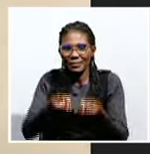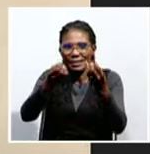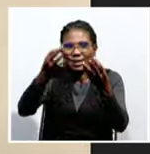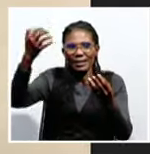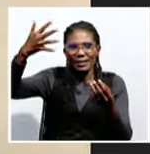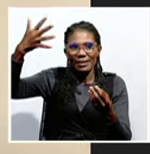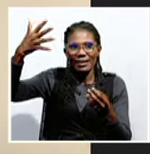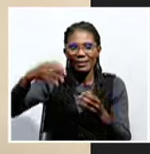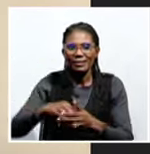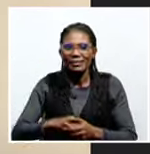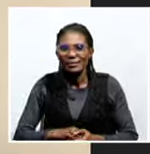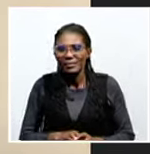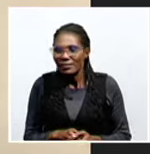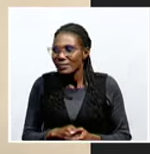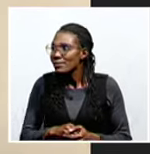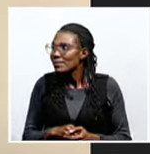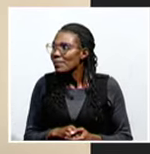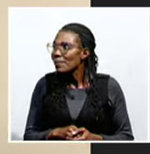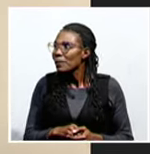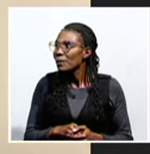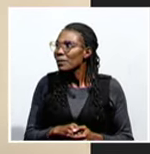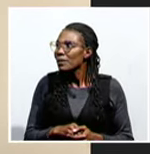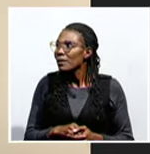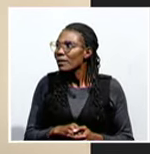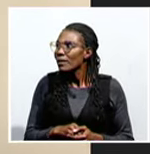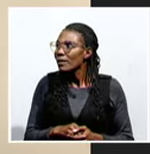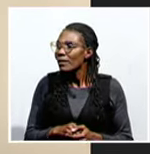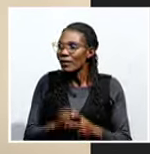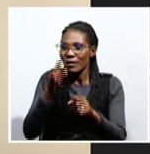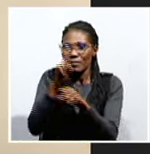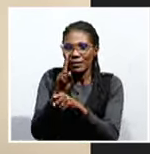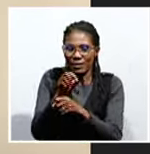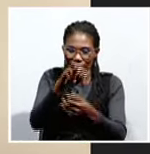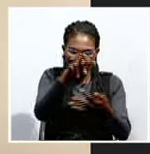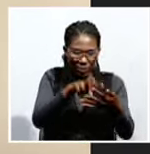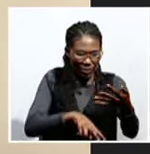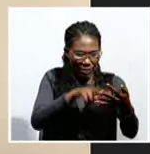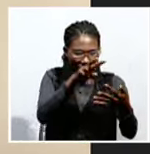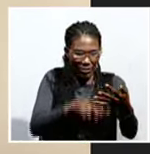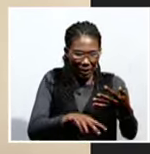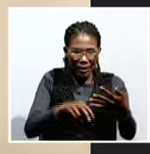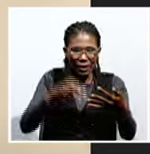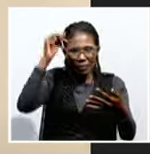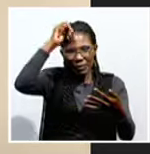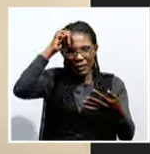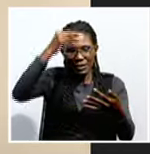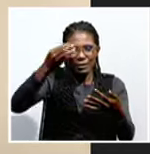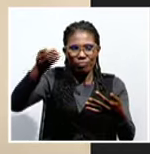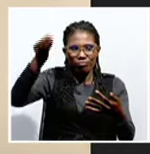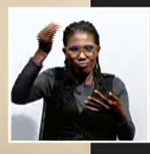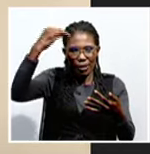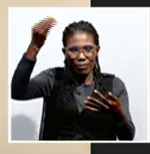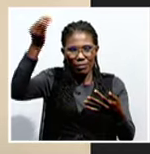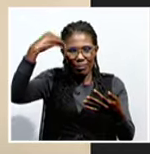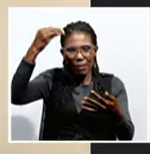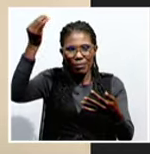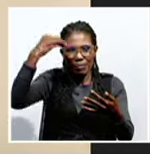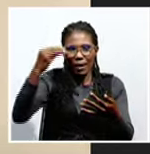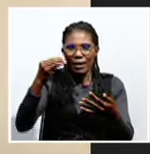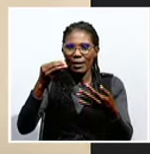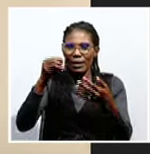world. And as I went through my speech, I memorized it so well, I was not reading.